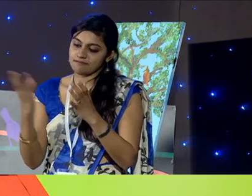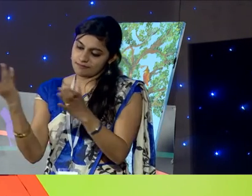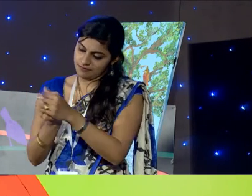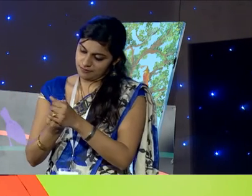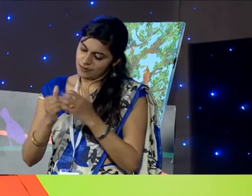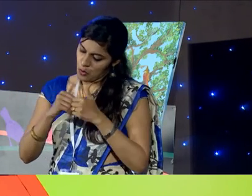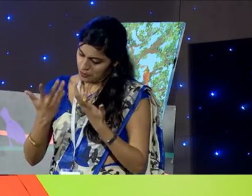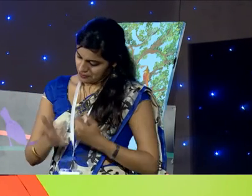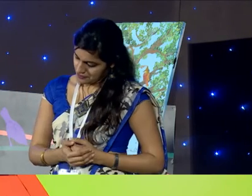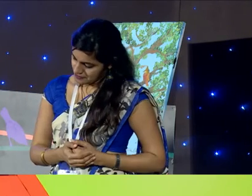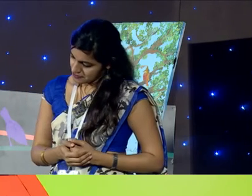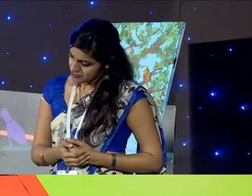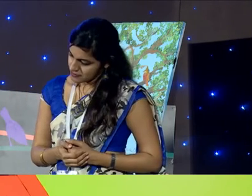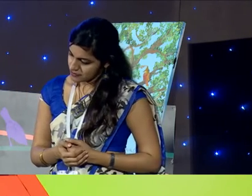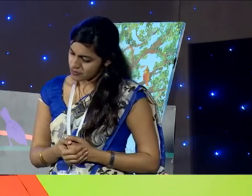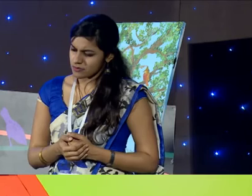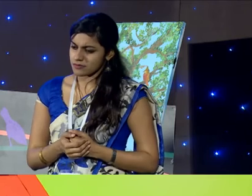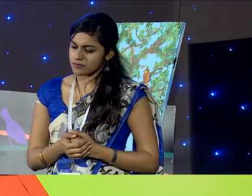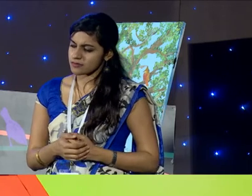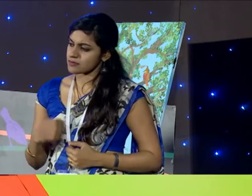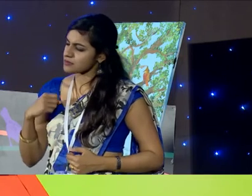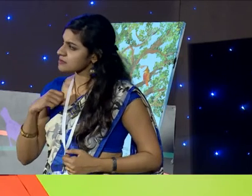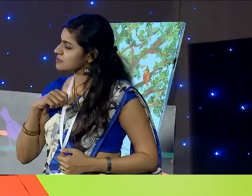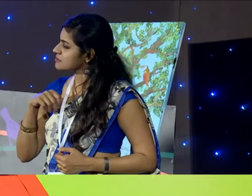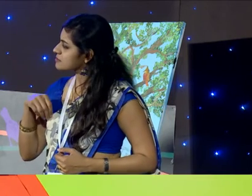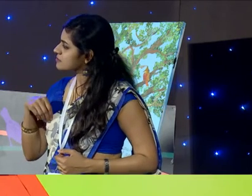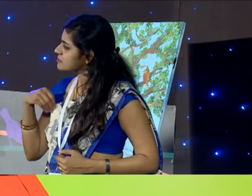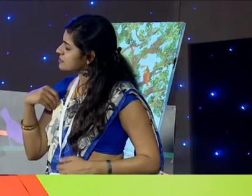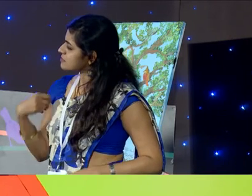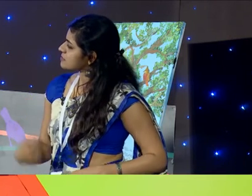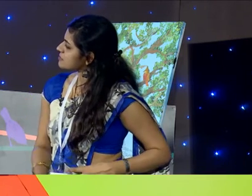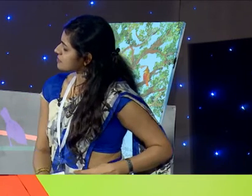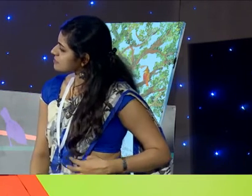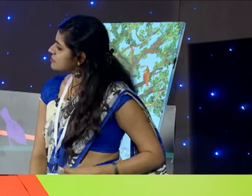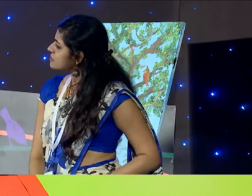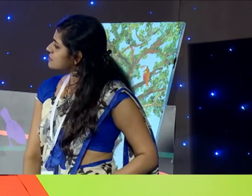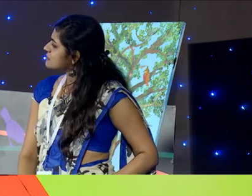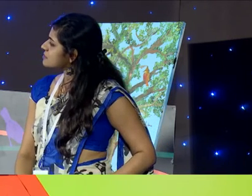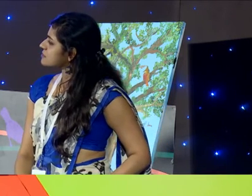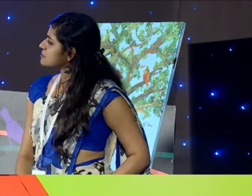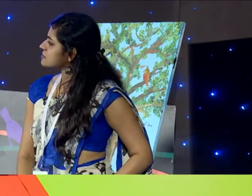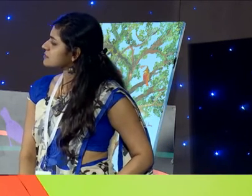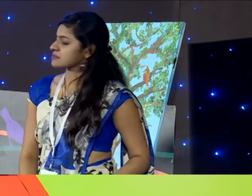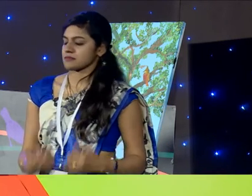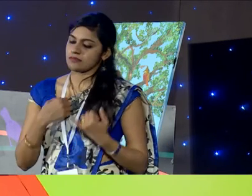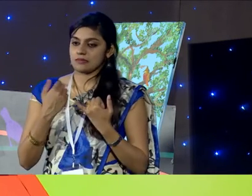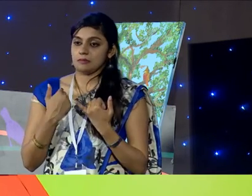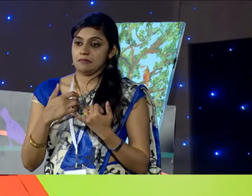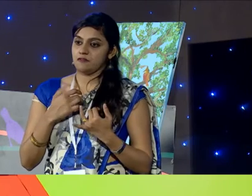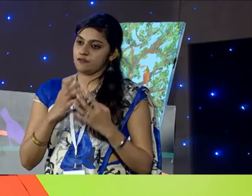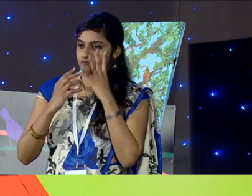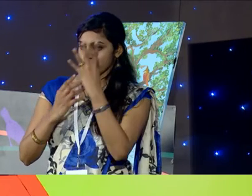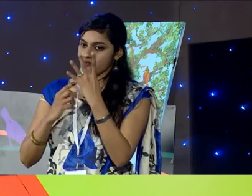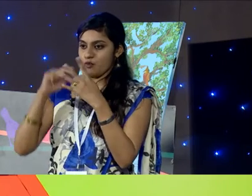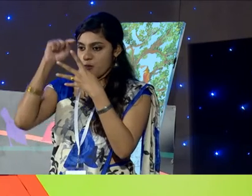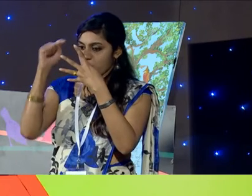who were practically illiterate into our system? If I look back on it, there have been 4 key interventions. As far as people